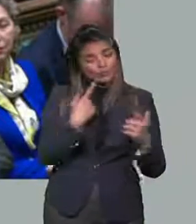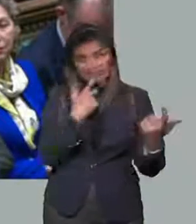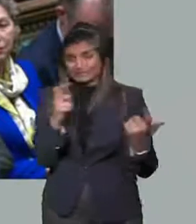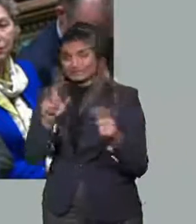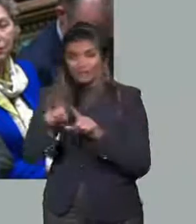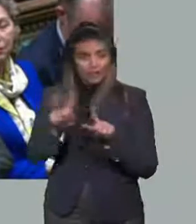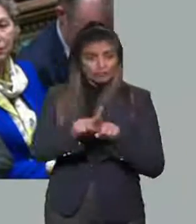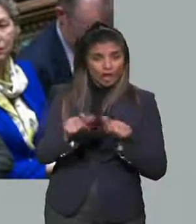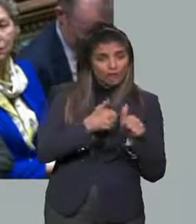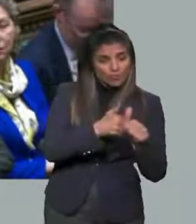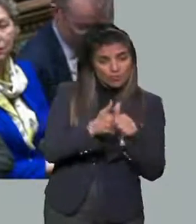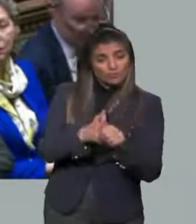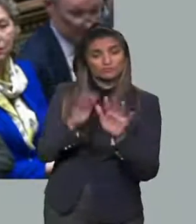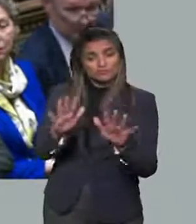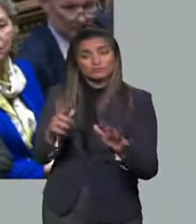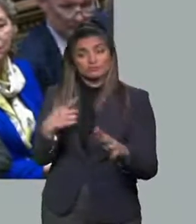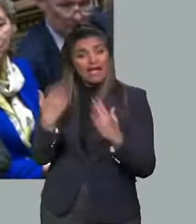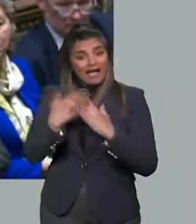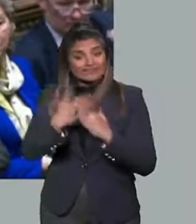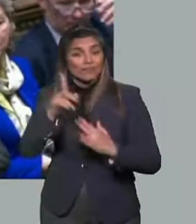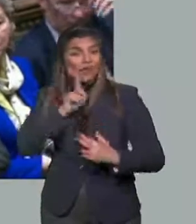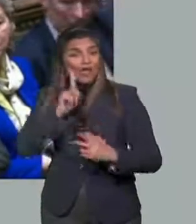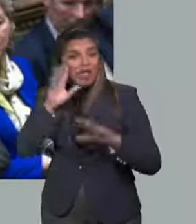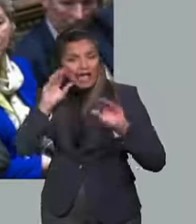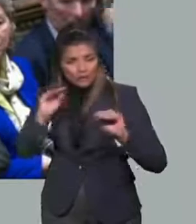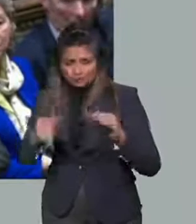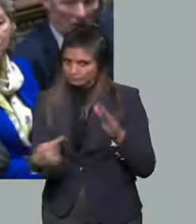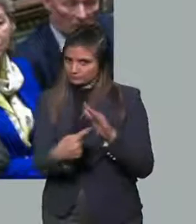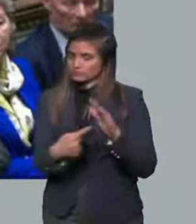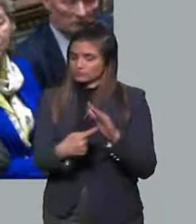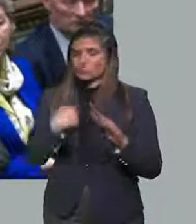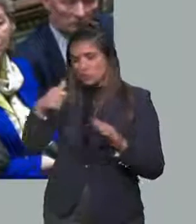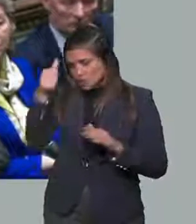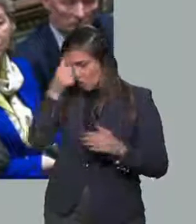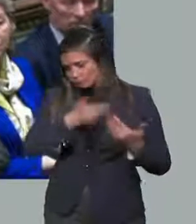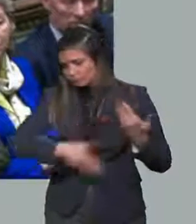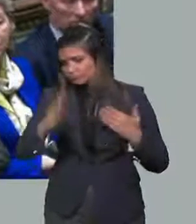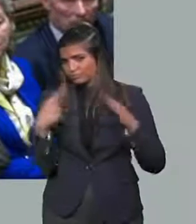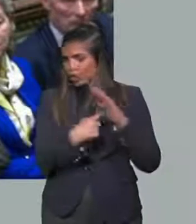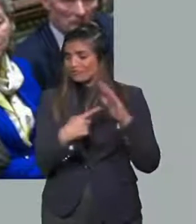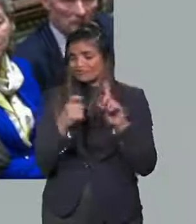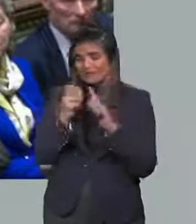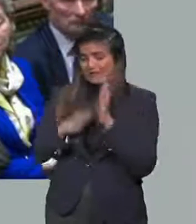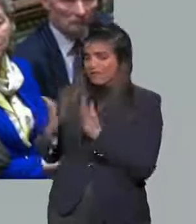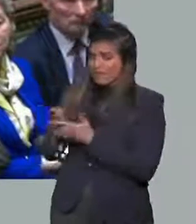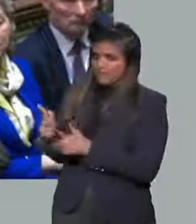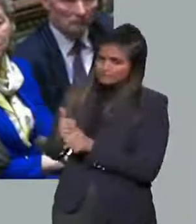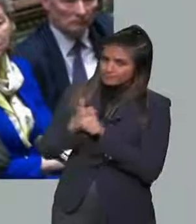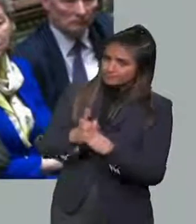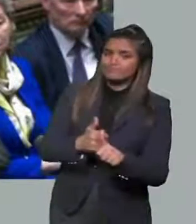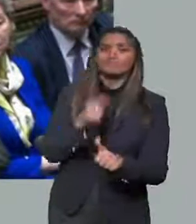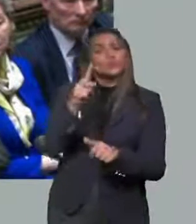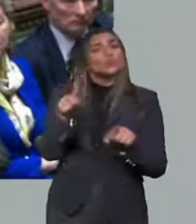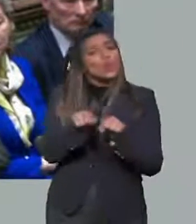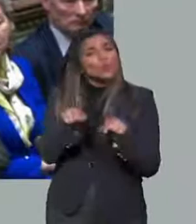specifically support for access to girls' education, a long-standing priority of the Prime Minister. And I would also just point